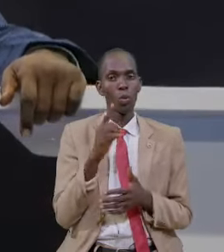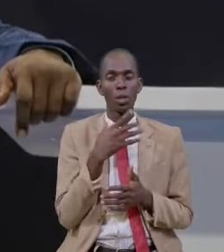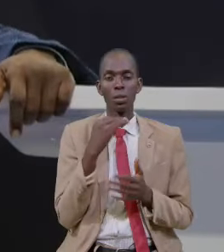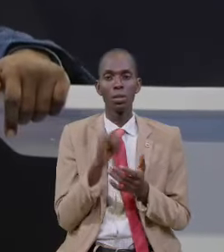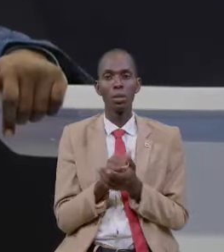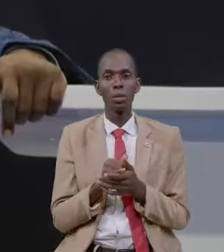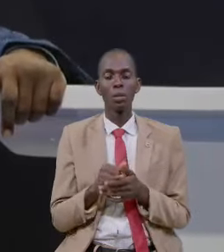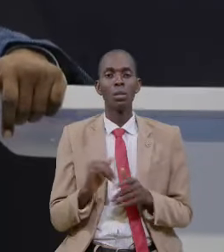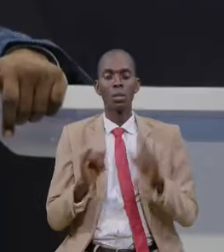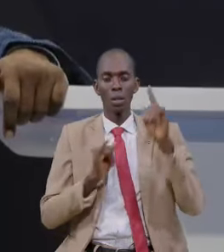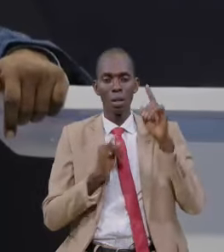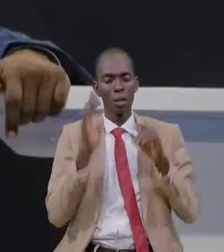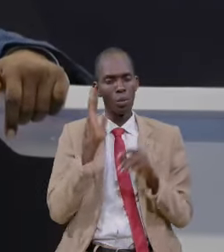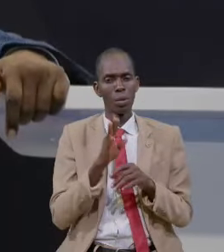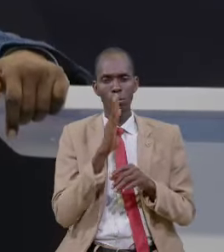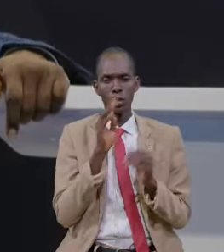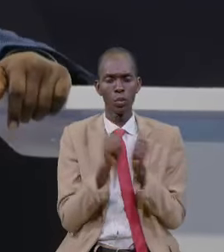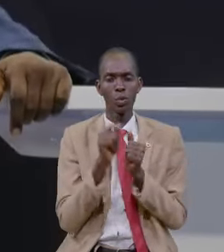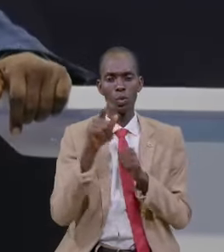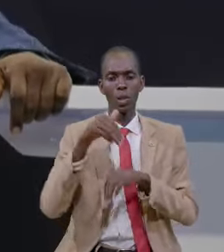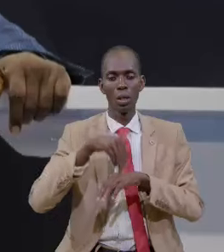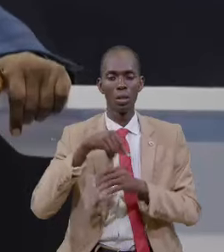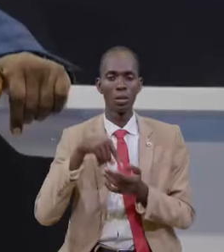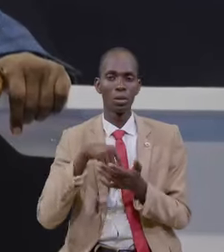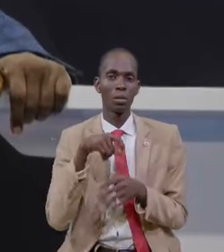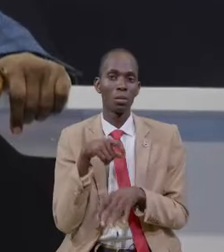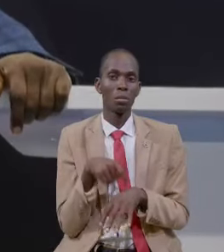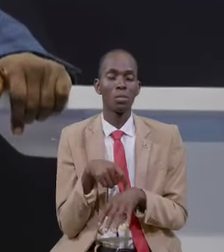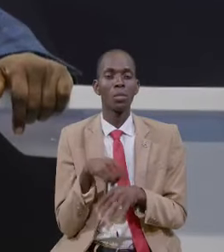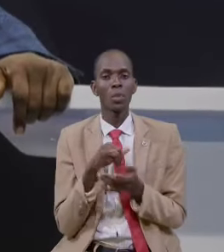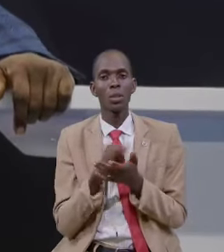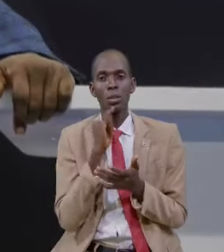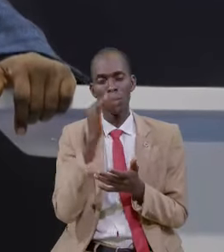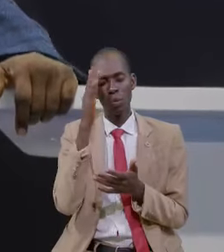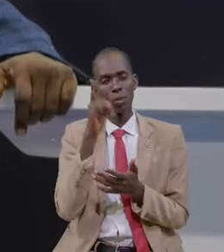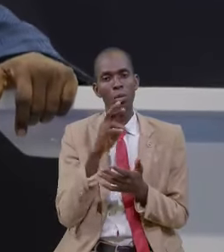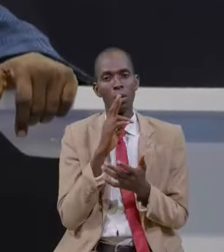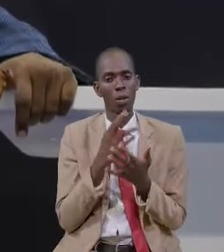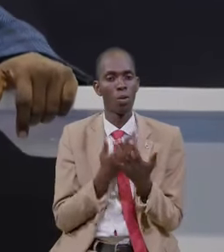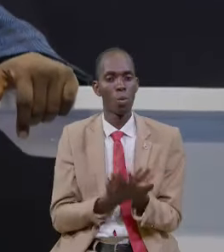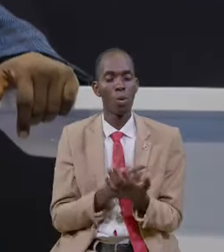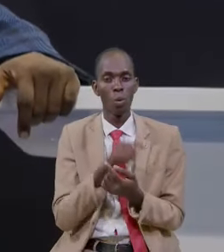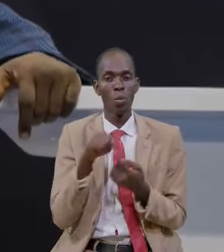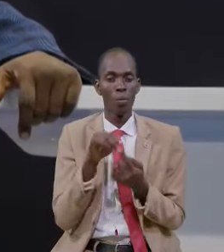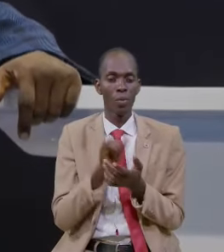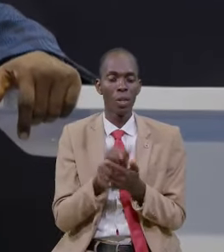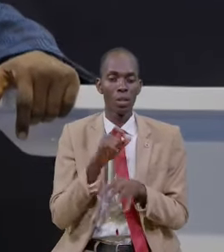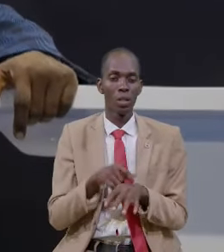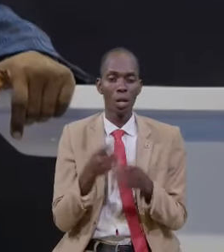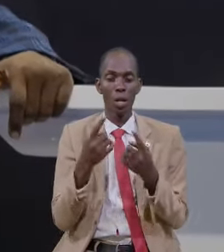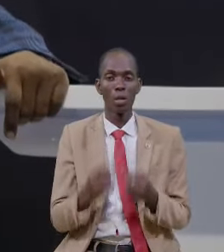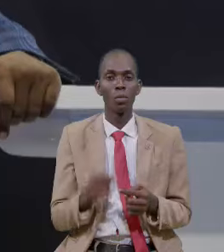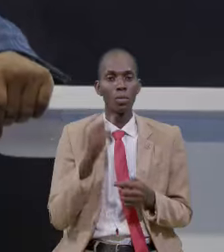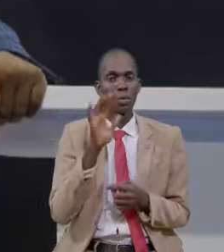with you at this time. That's why you are waiting. And When that time comes, your ears